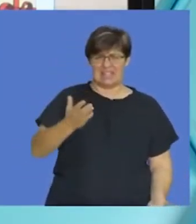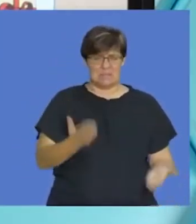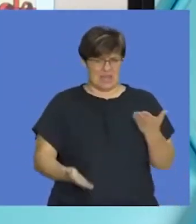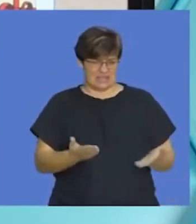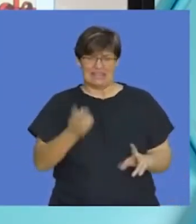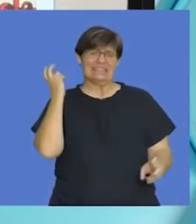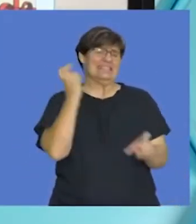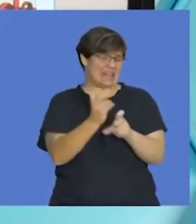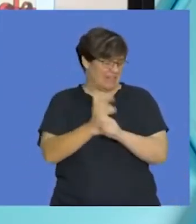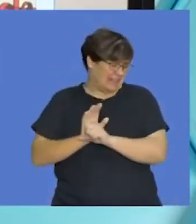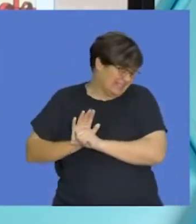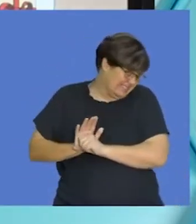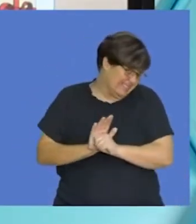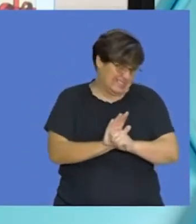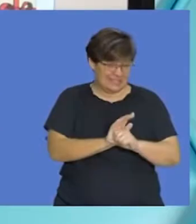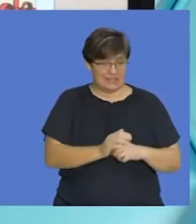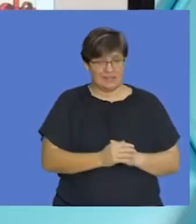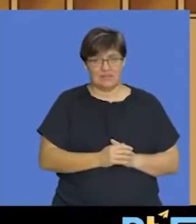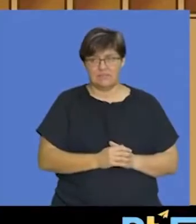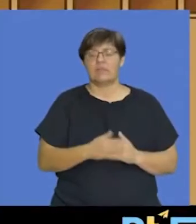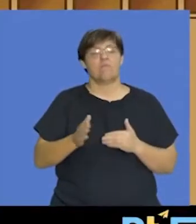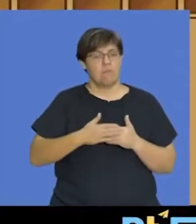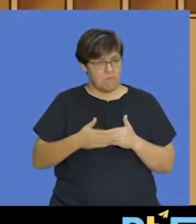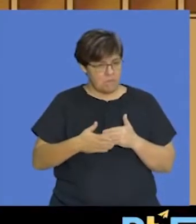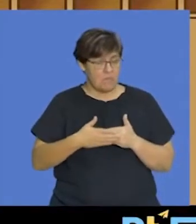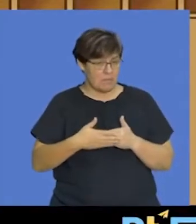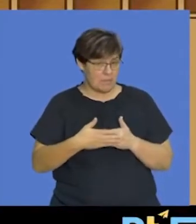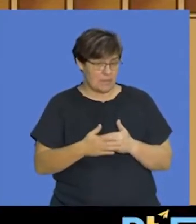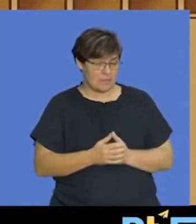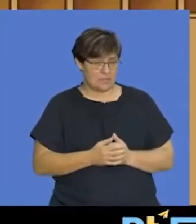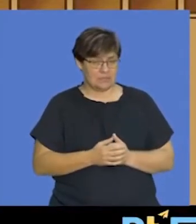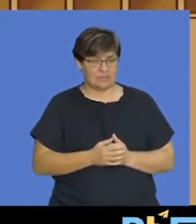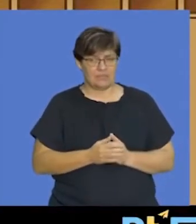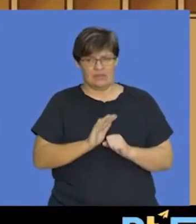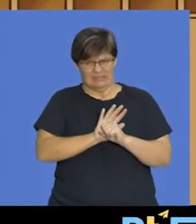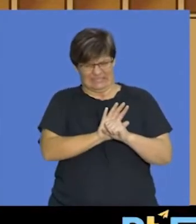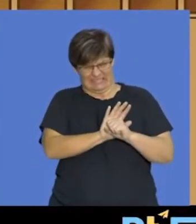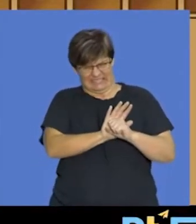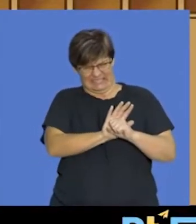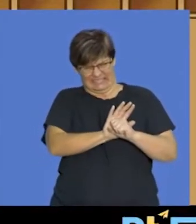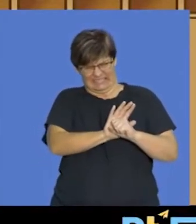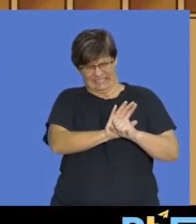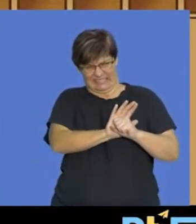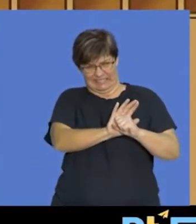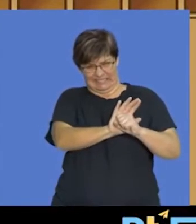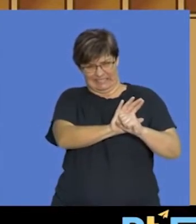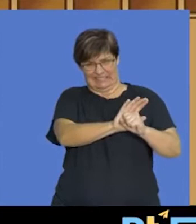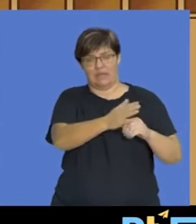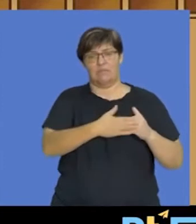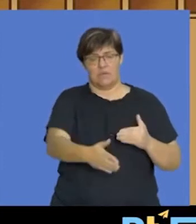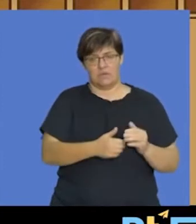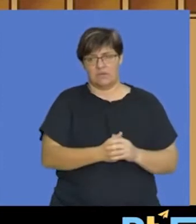mass. Very difficult to get it to move. So we keep going. And it's going to be a long time before it gets to